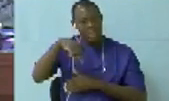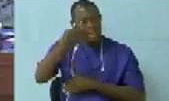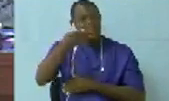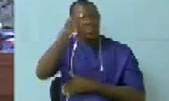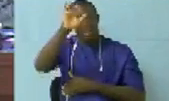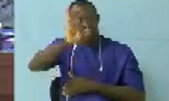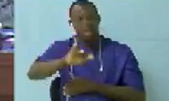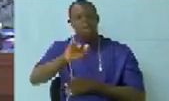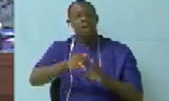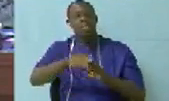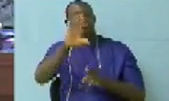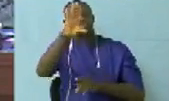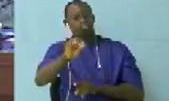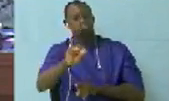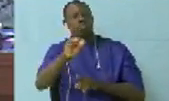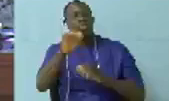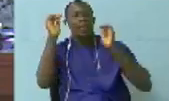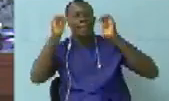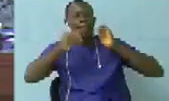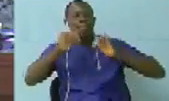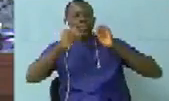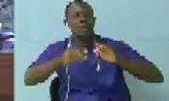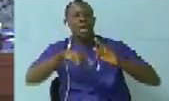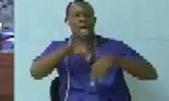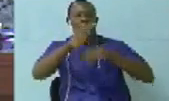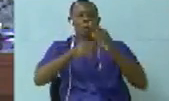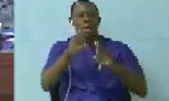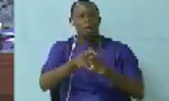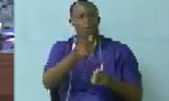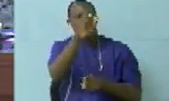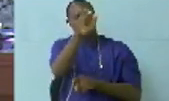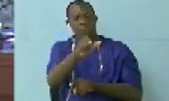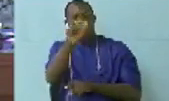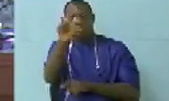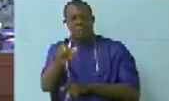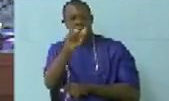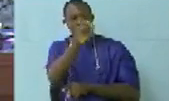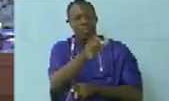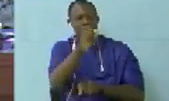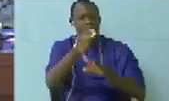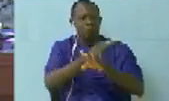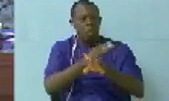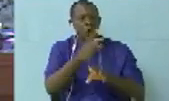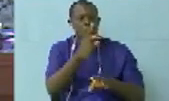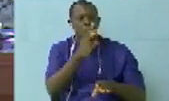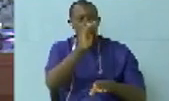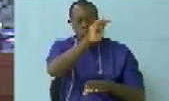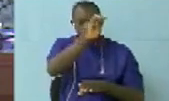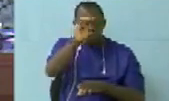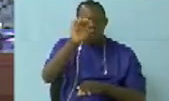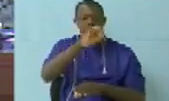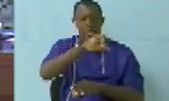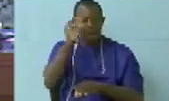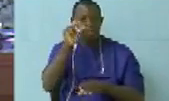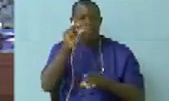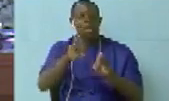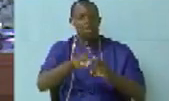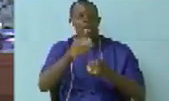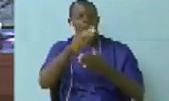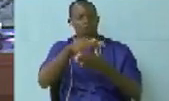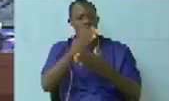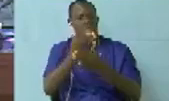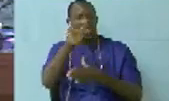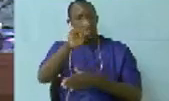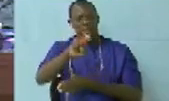the hearings of the persons adversely mentioned within the NIA, just to give them the opportunity